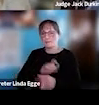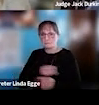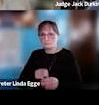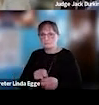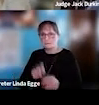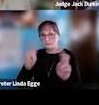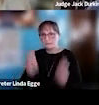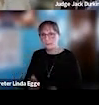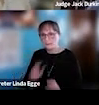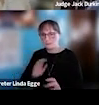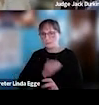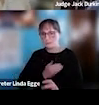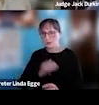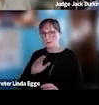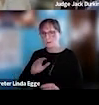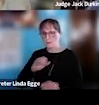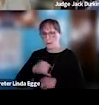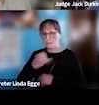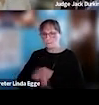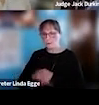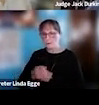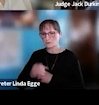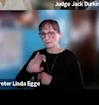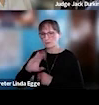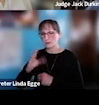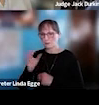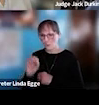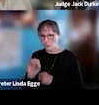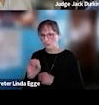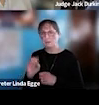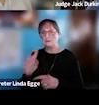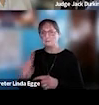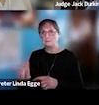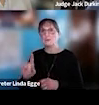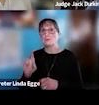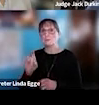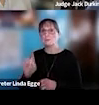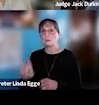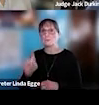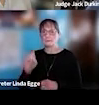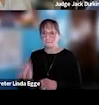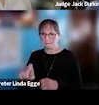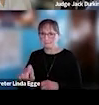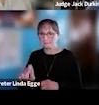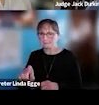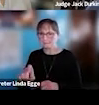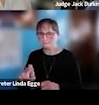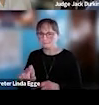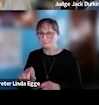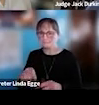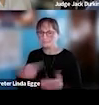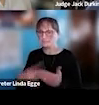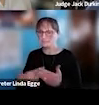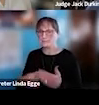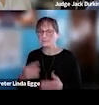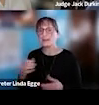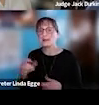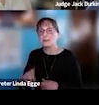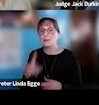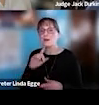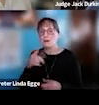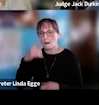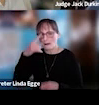with our Project Echo, but it has given me an idea that we need to. But I agree completely with